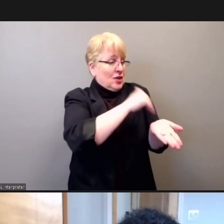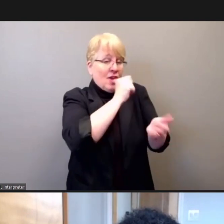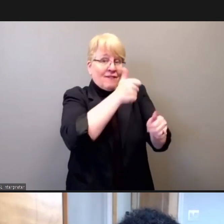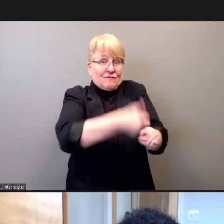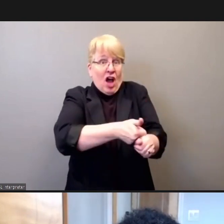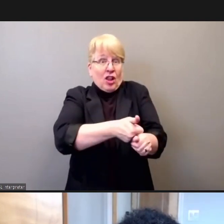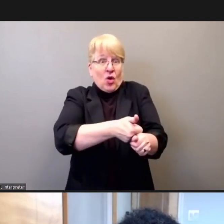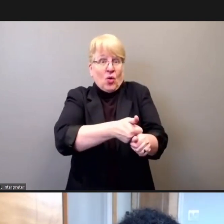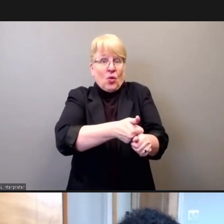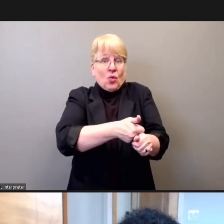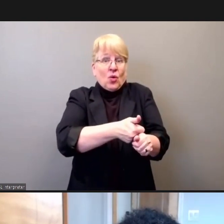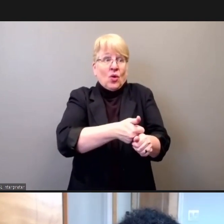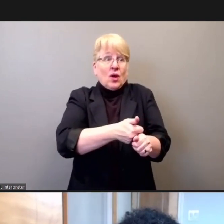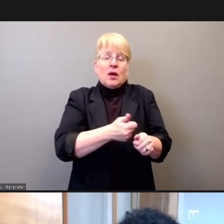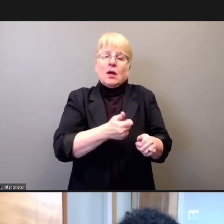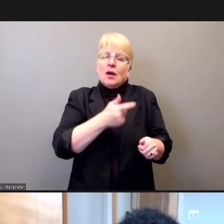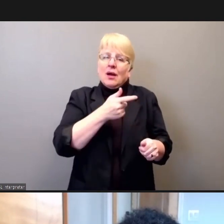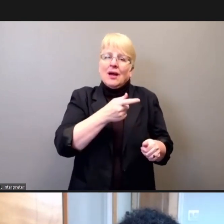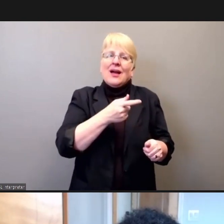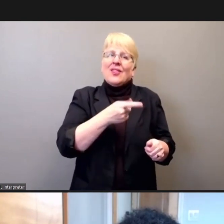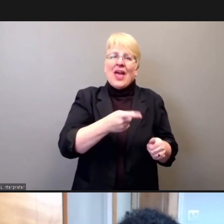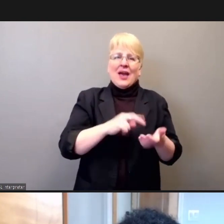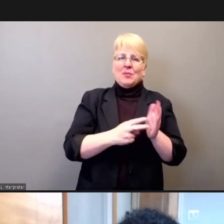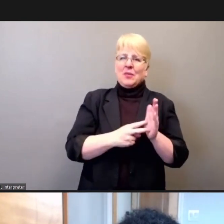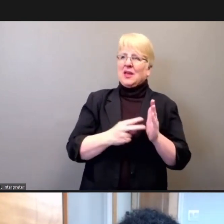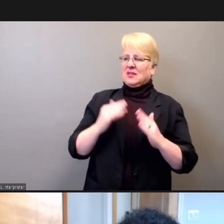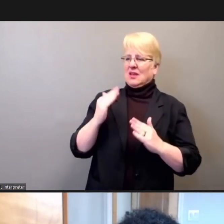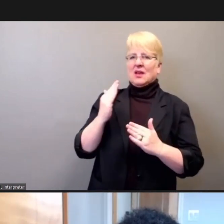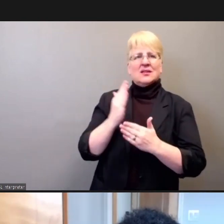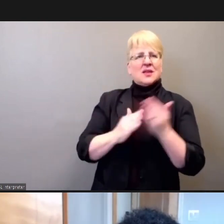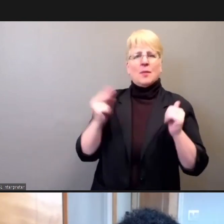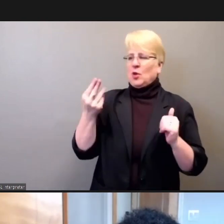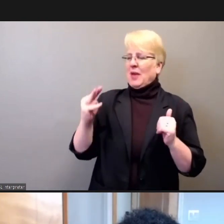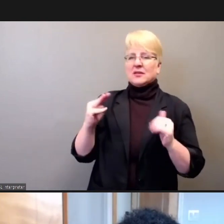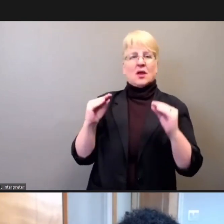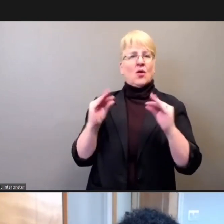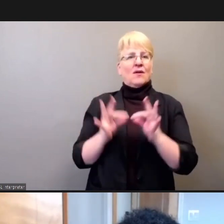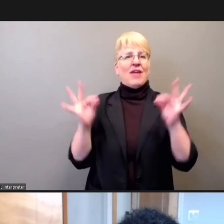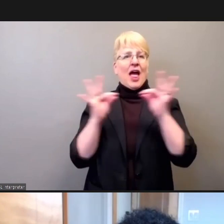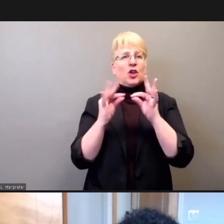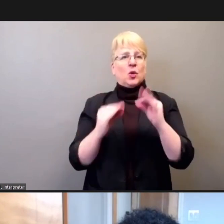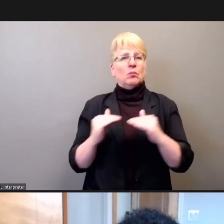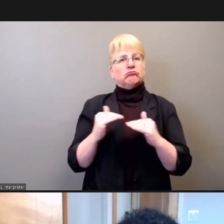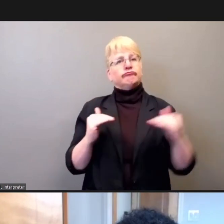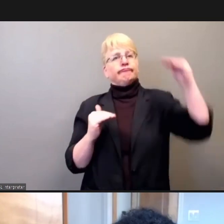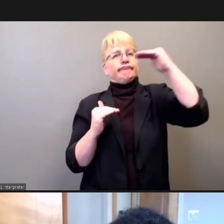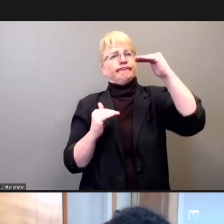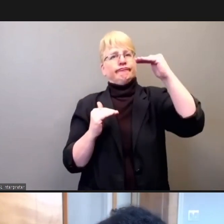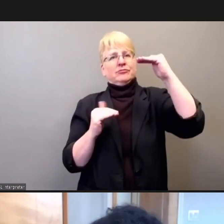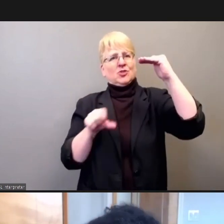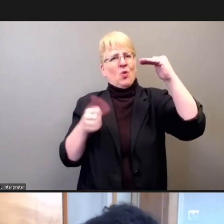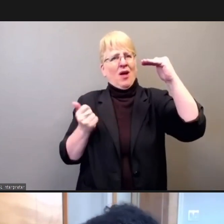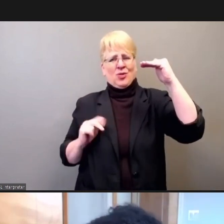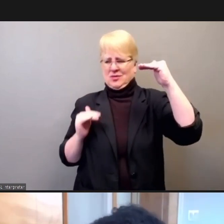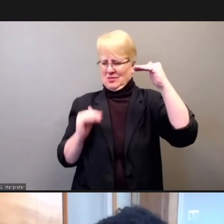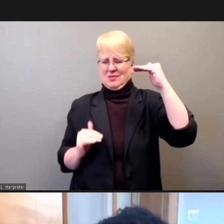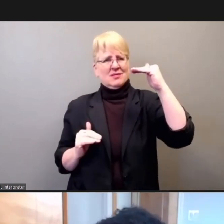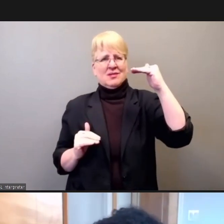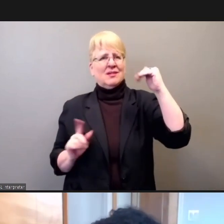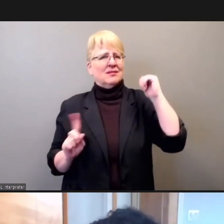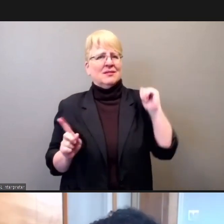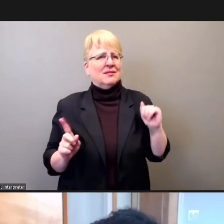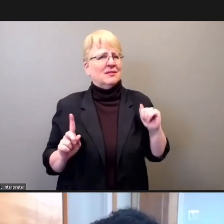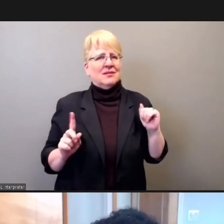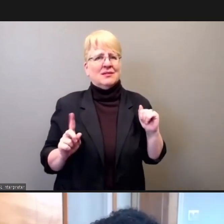way, they actually prejudice other New Mexicans, and it's wrong. So we need them to help us get it right. And I appreciate